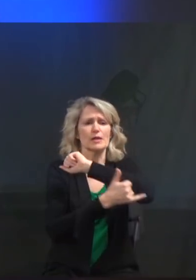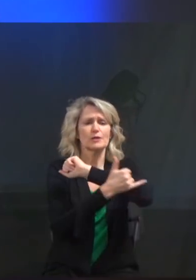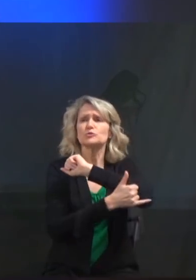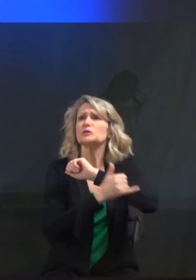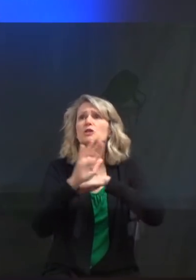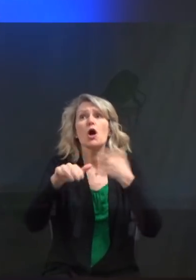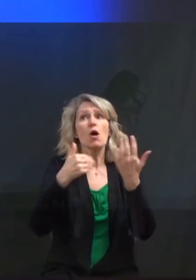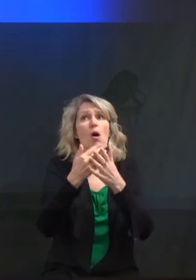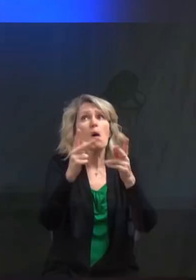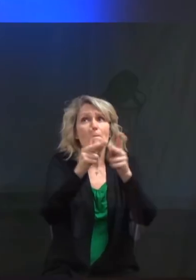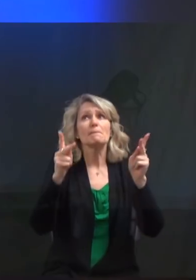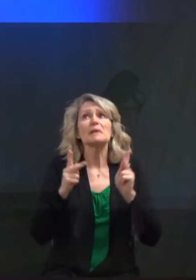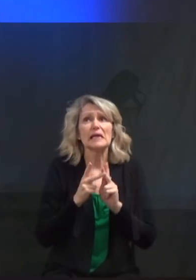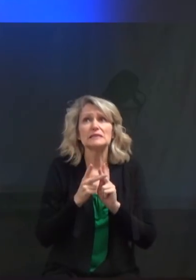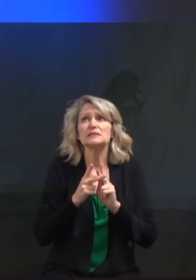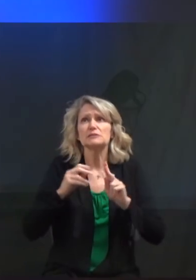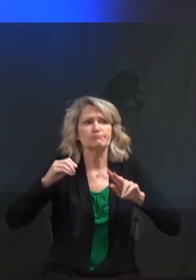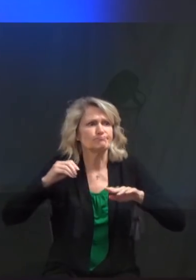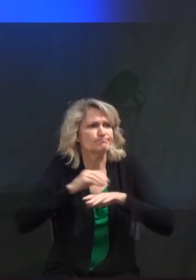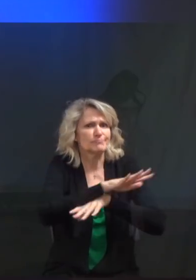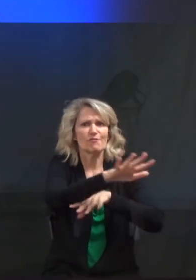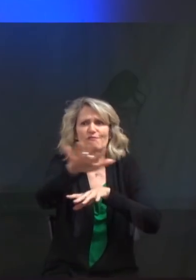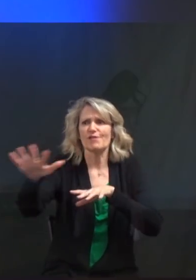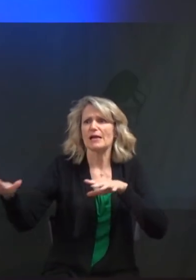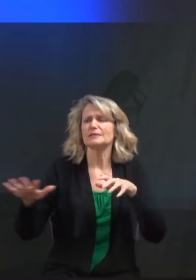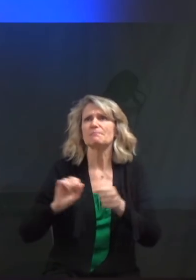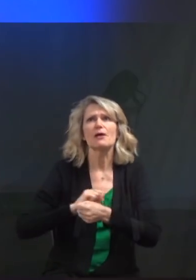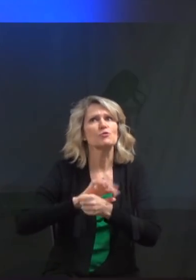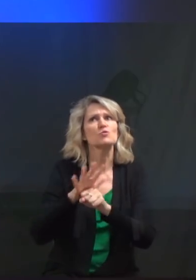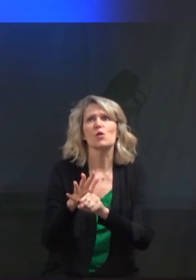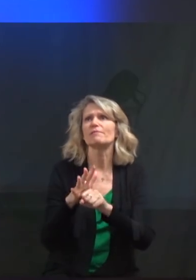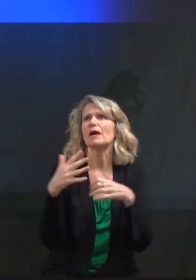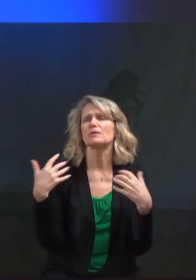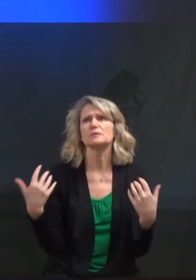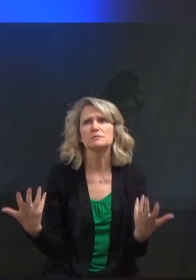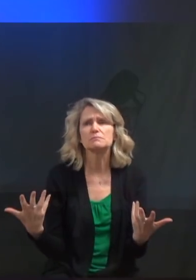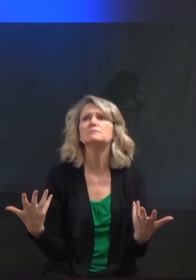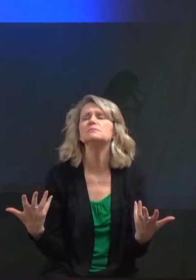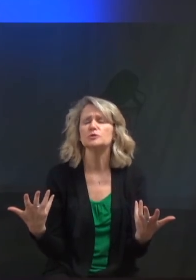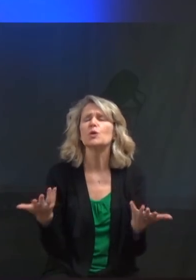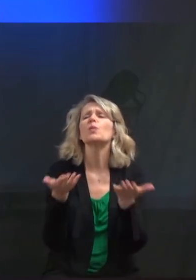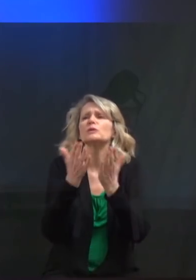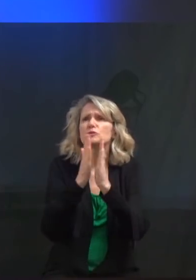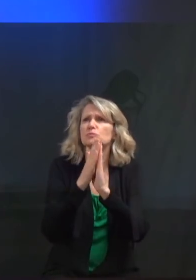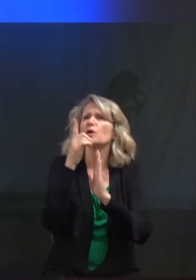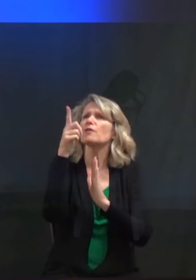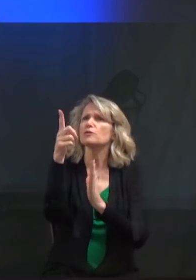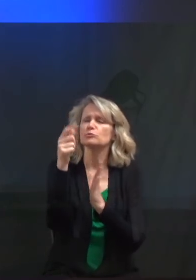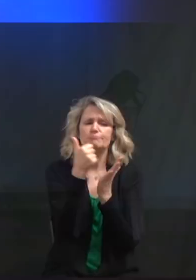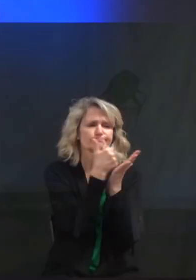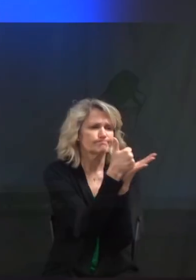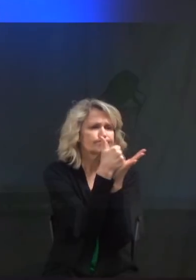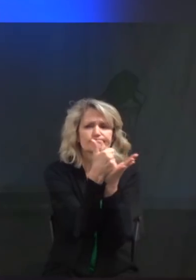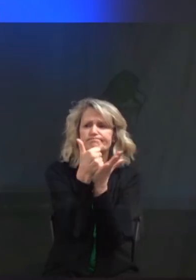all places we find out have been affected by this. It's that pandemic. So, Lord, we just pray that you would